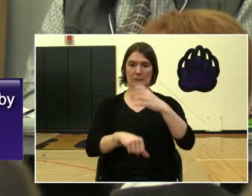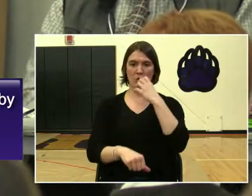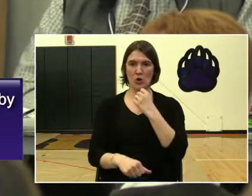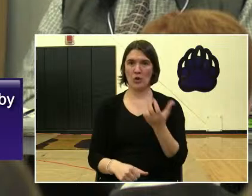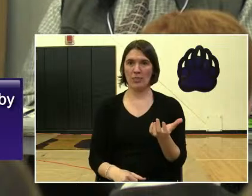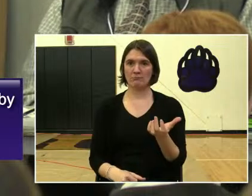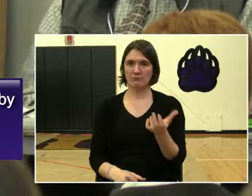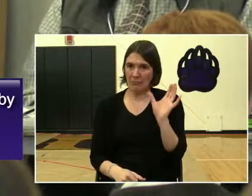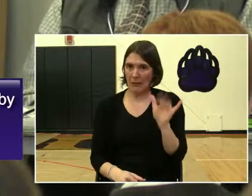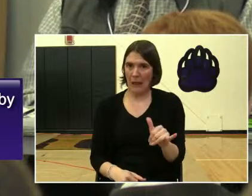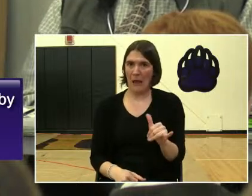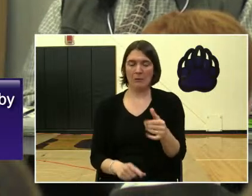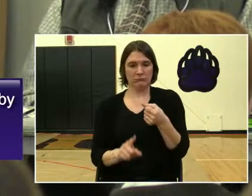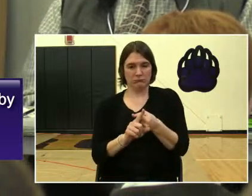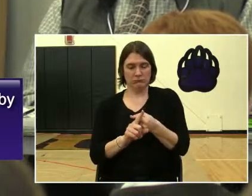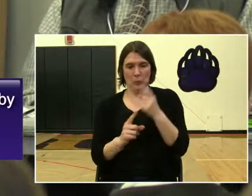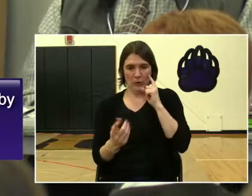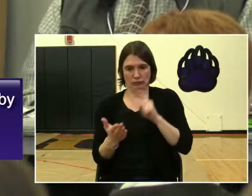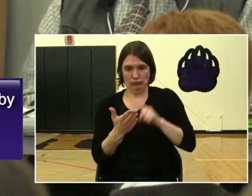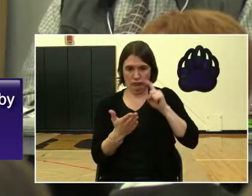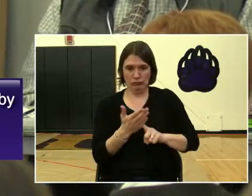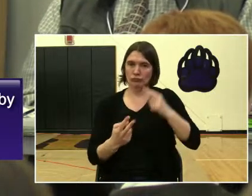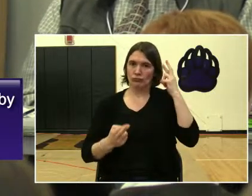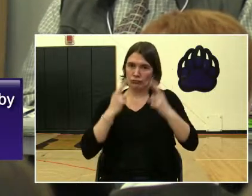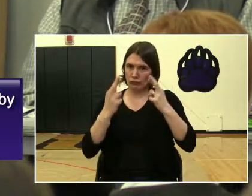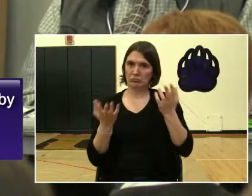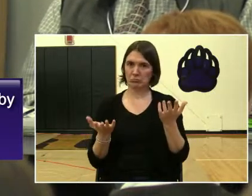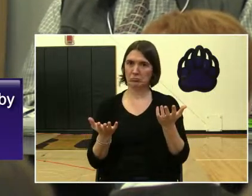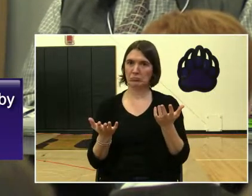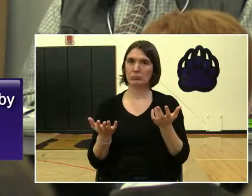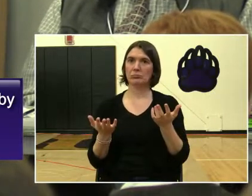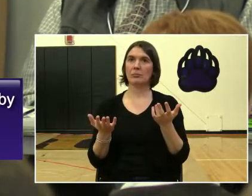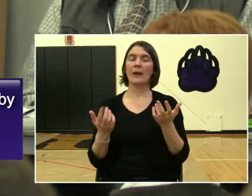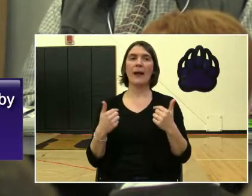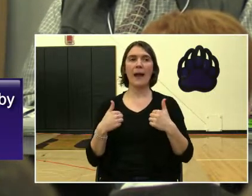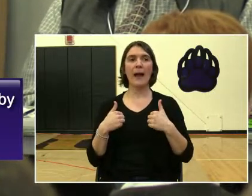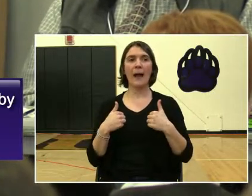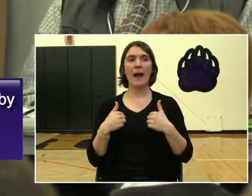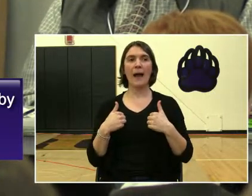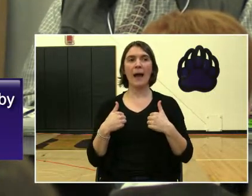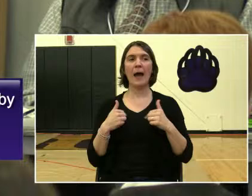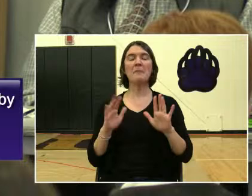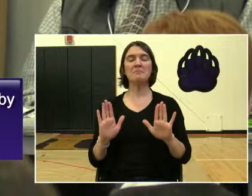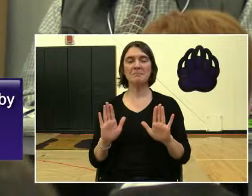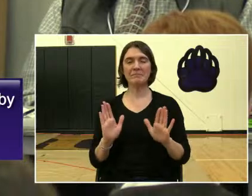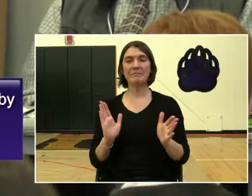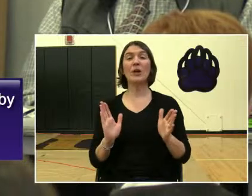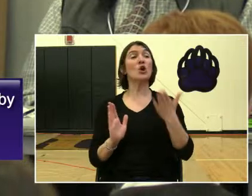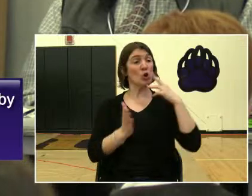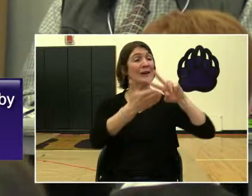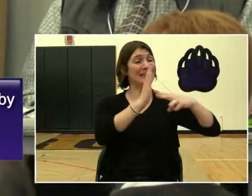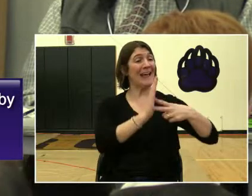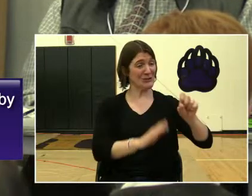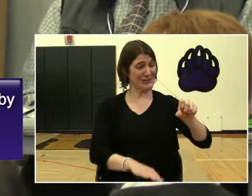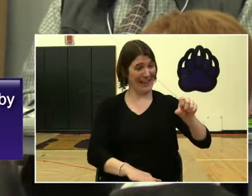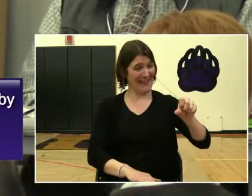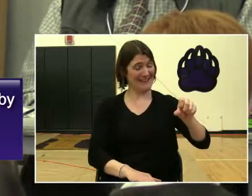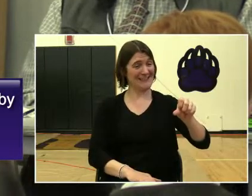account the impacts of climate change on this community and I I think it is a well-intentioned